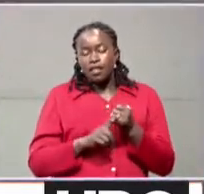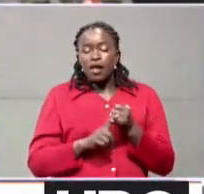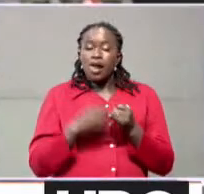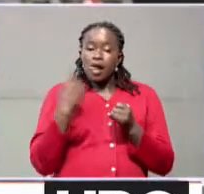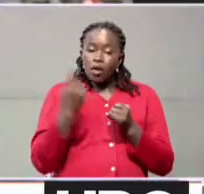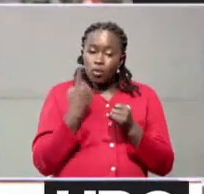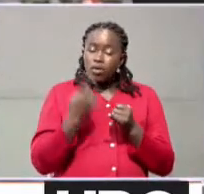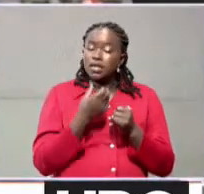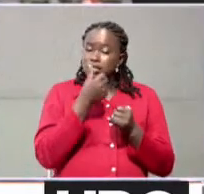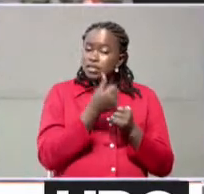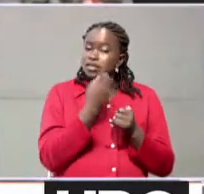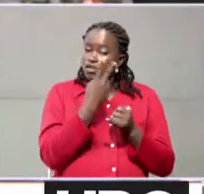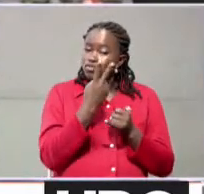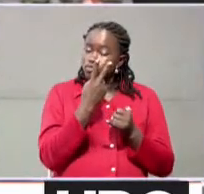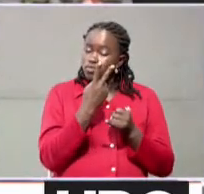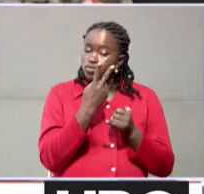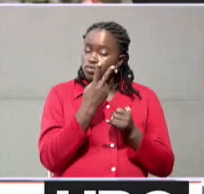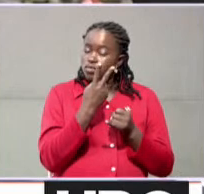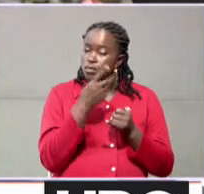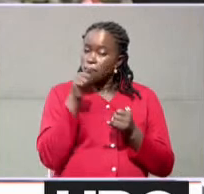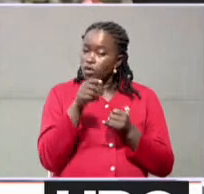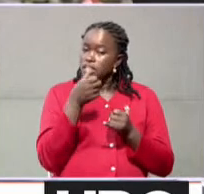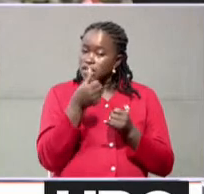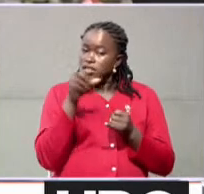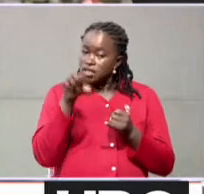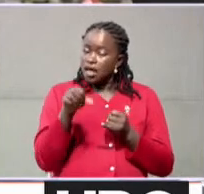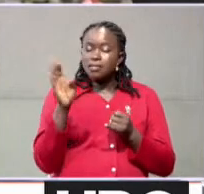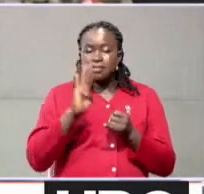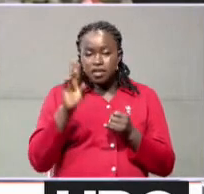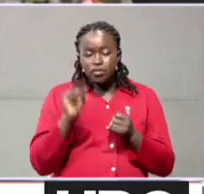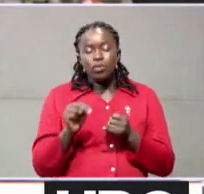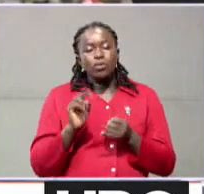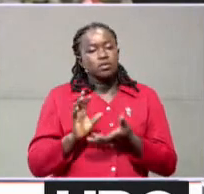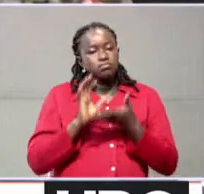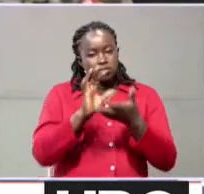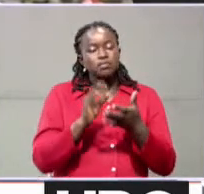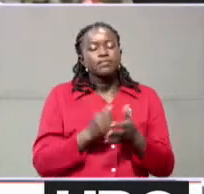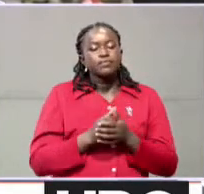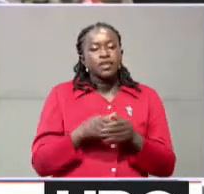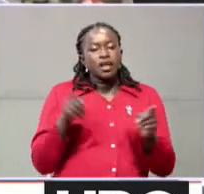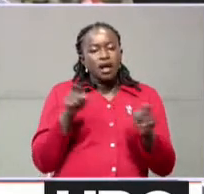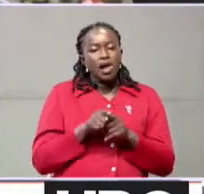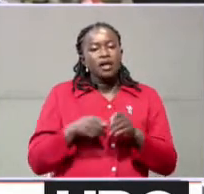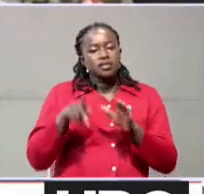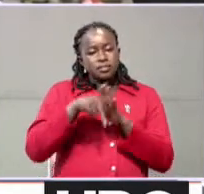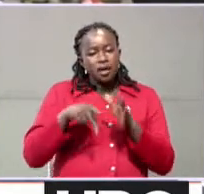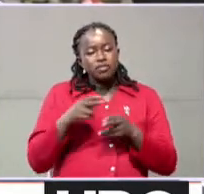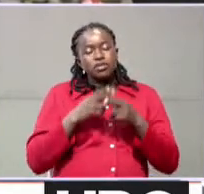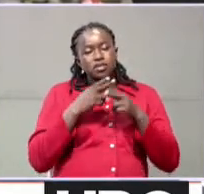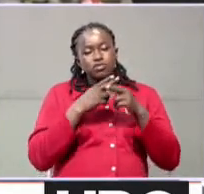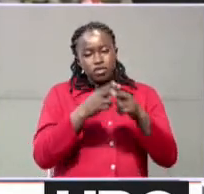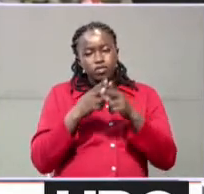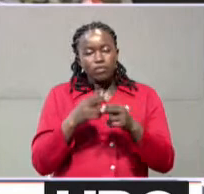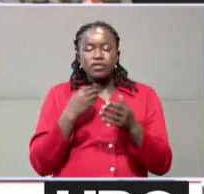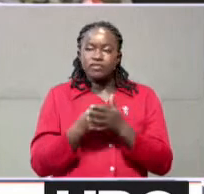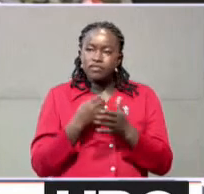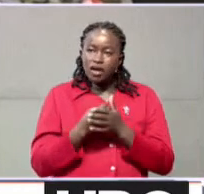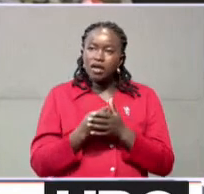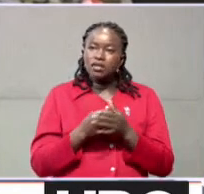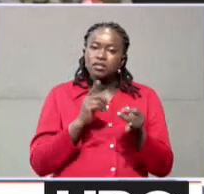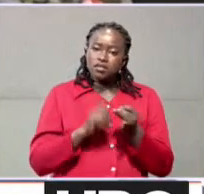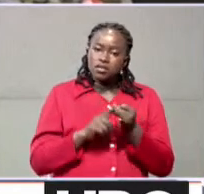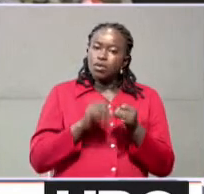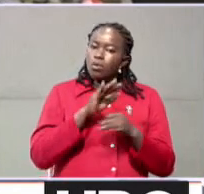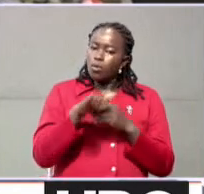only 62.69 billion was released as a piracy revolving funds to all the